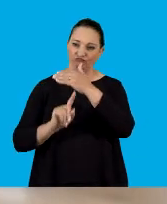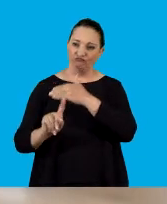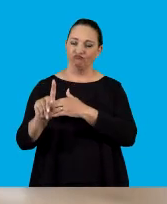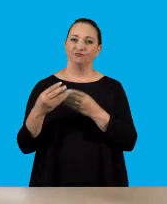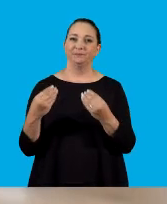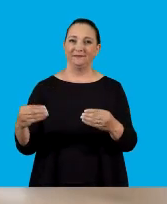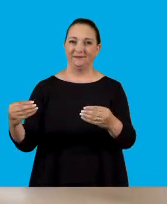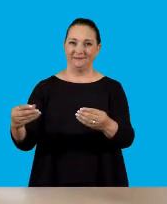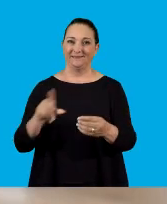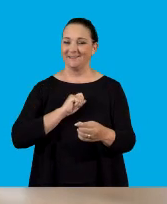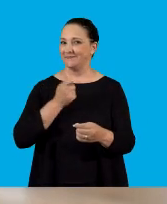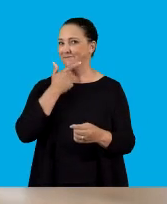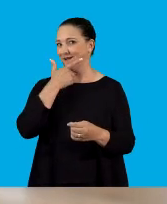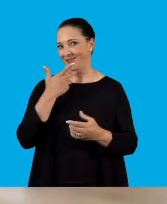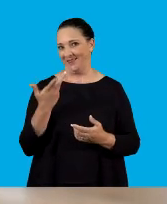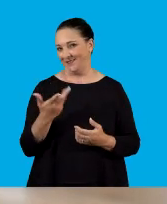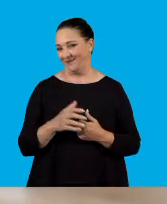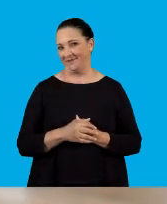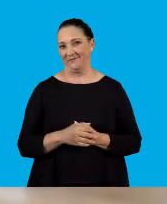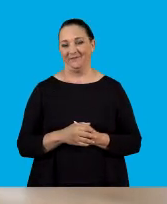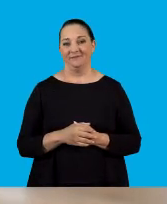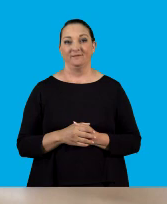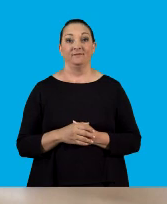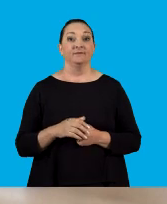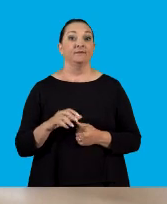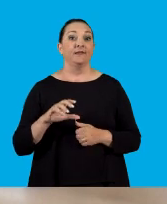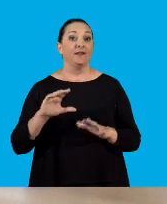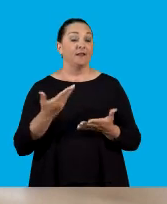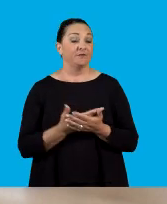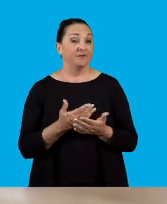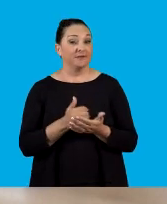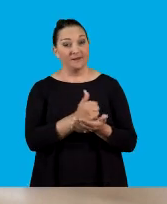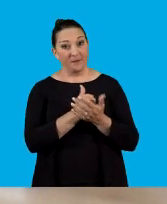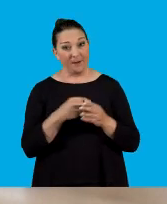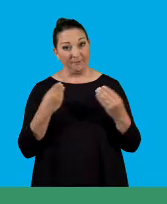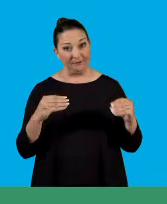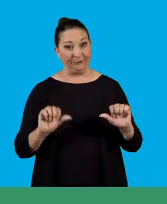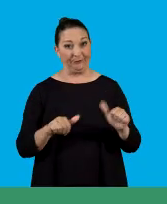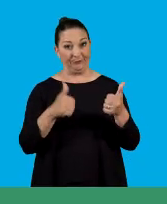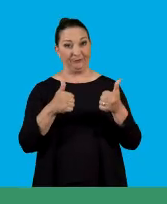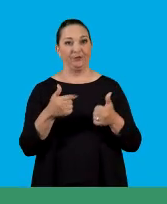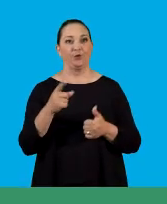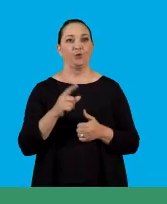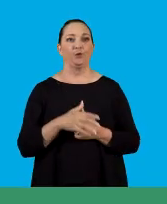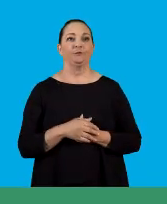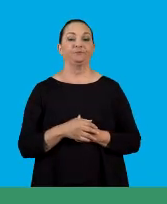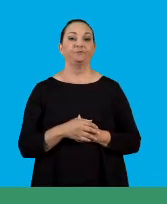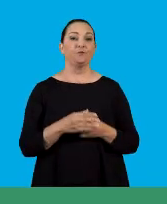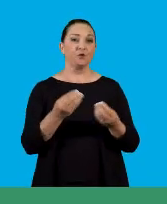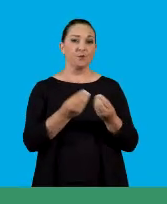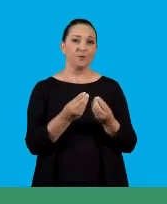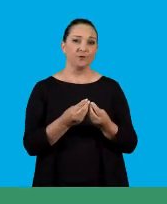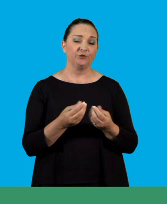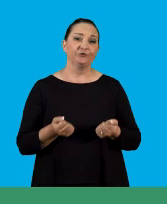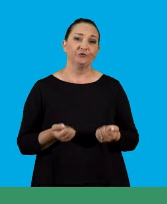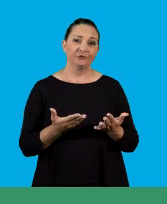business with so many smiles. And then another way they can contribute to the success of the business is that products and services should